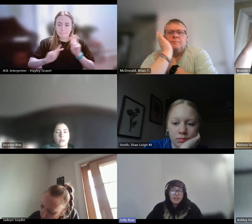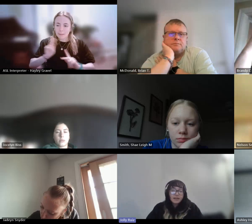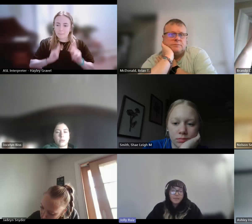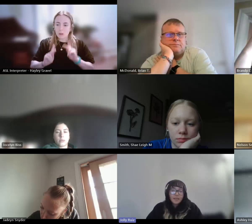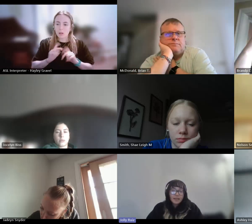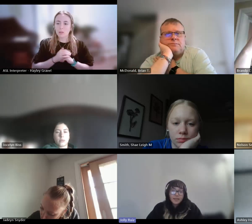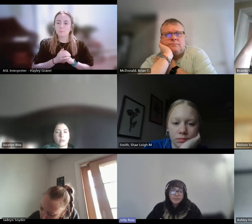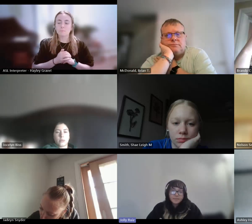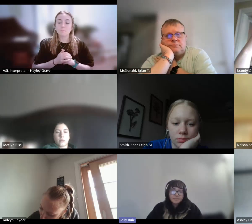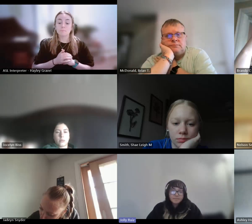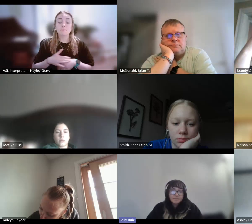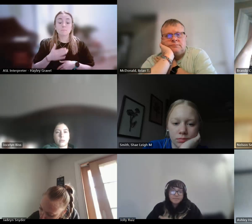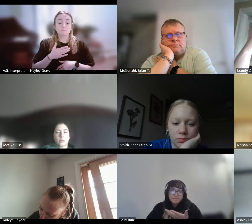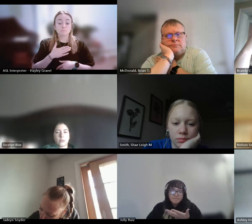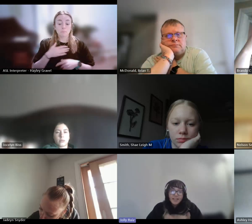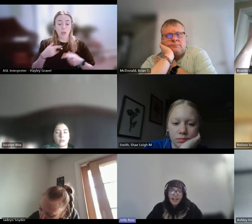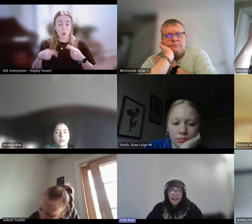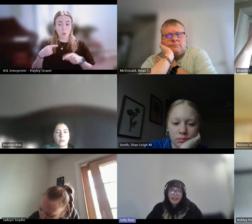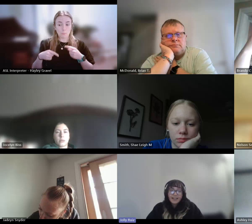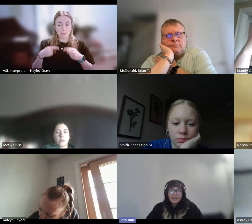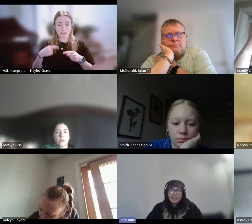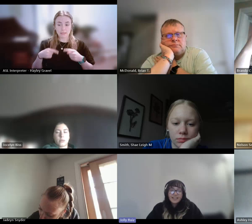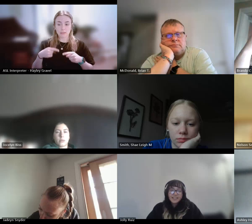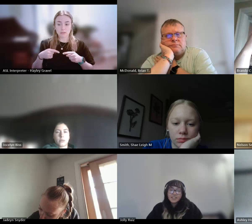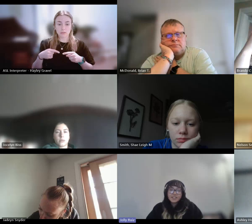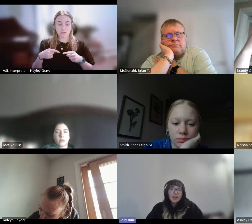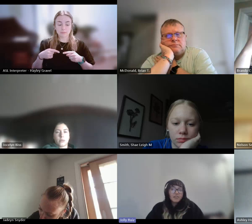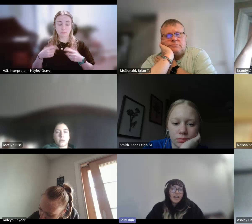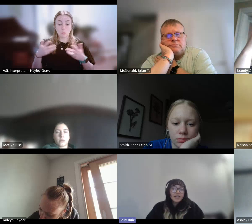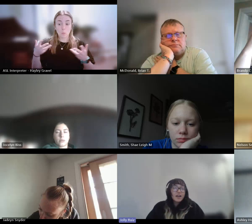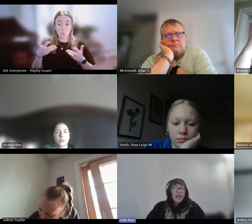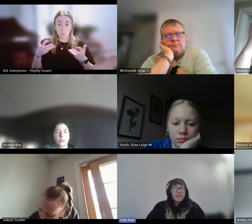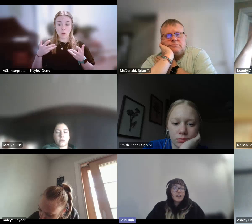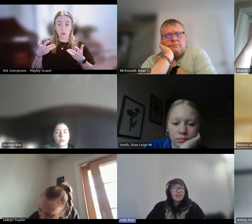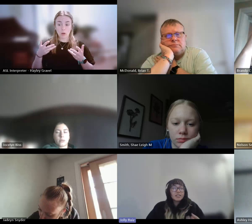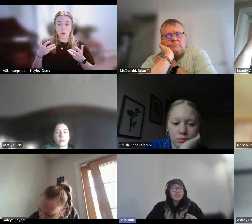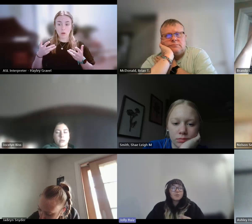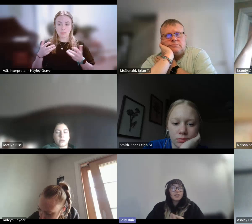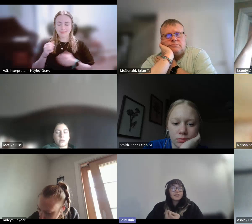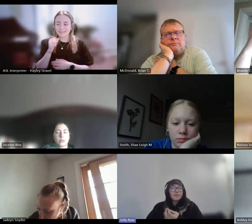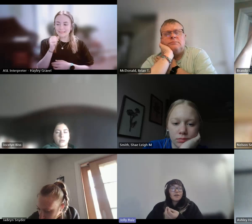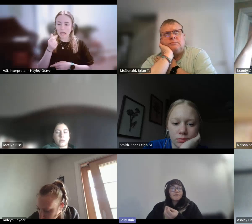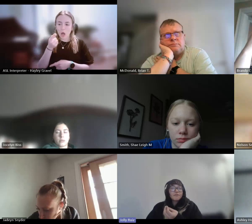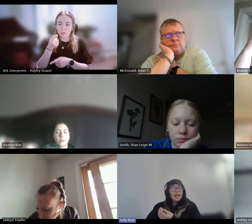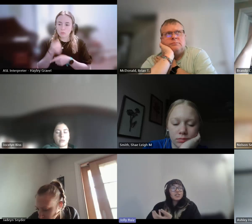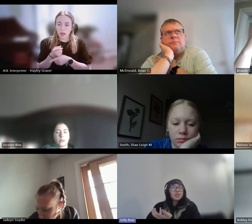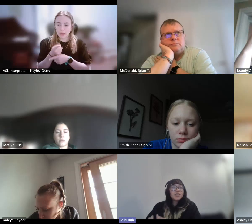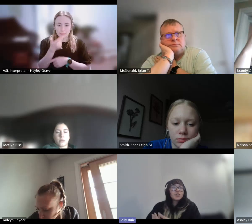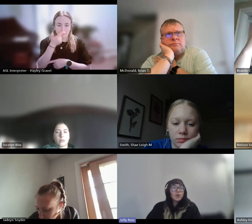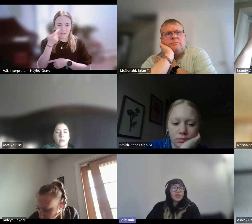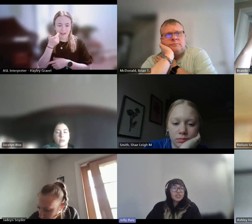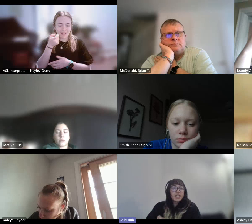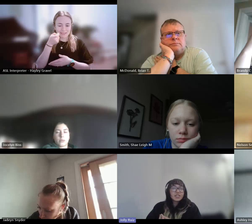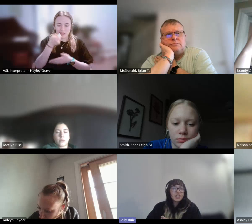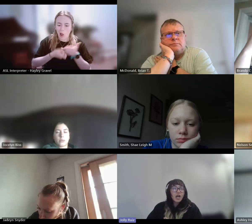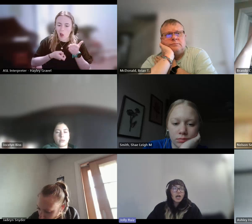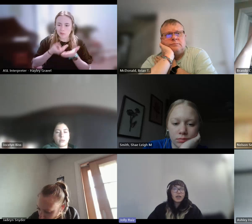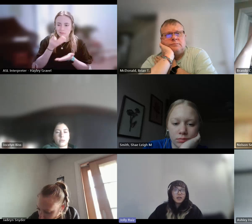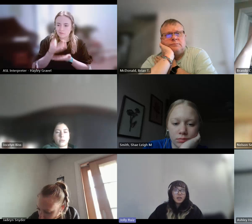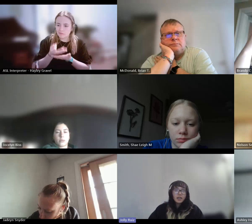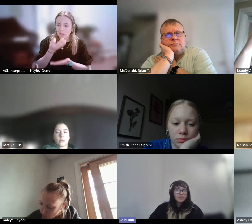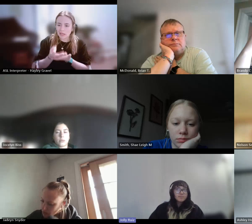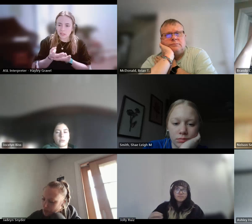argument's basically gonna be that it's not right, it's not ethical that just because of a financial situation